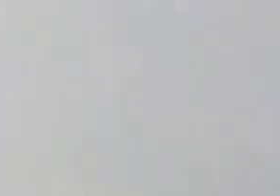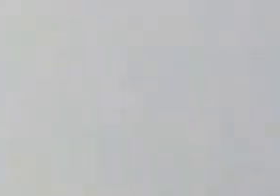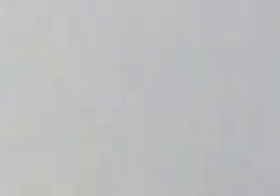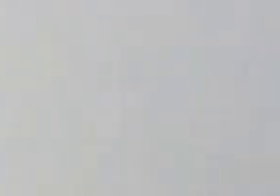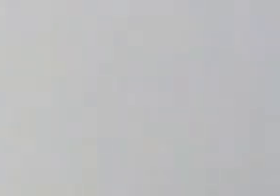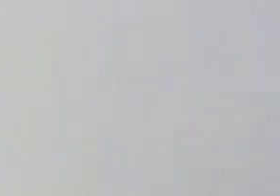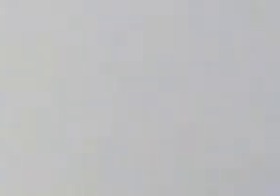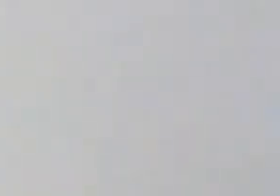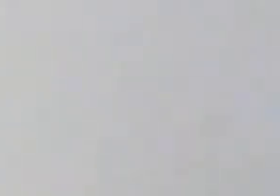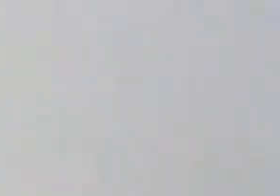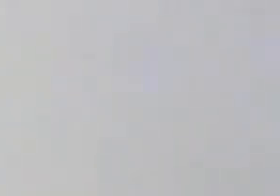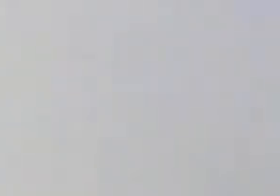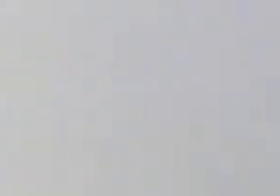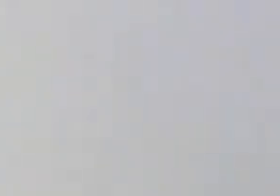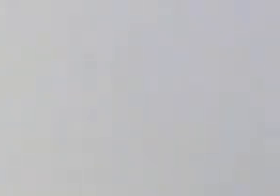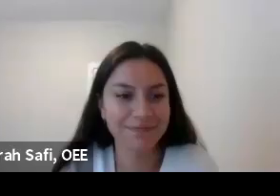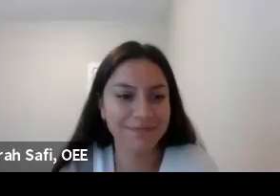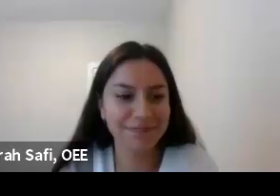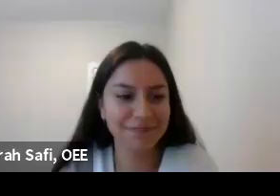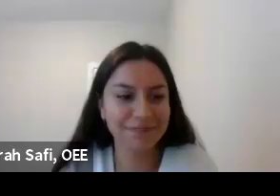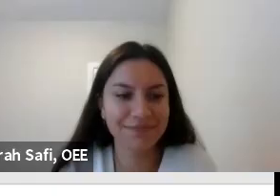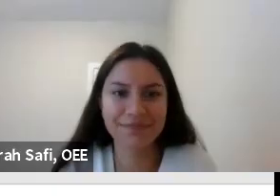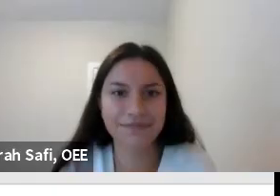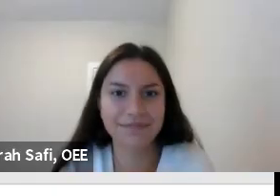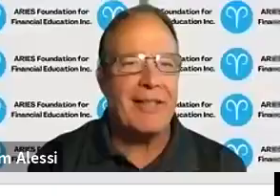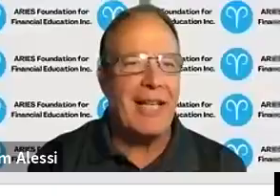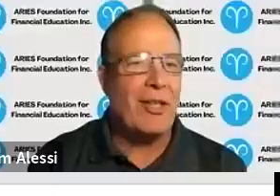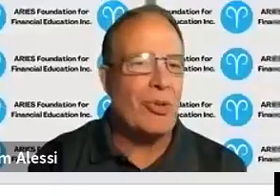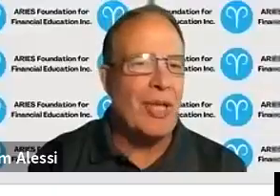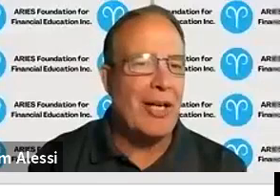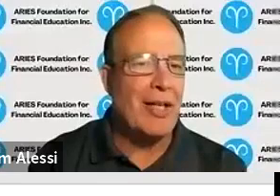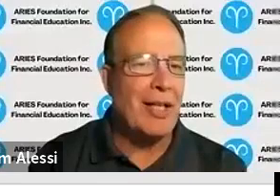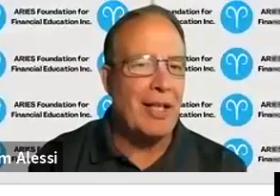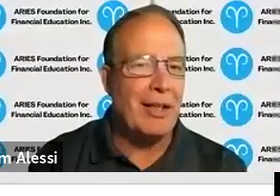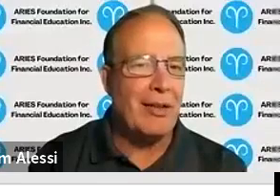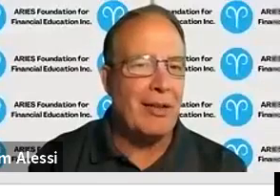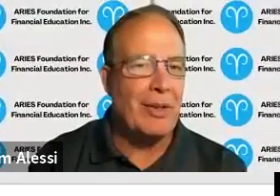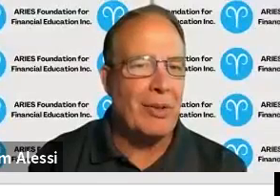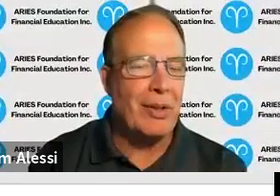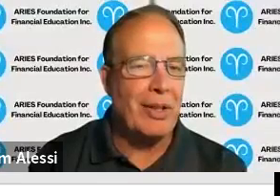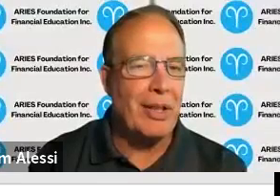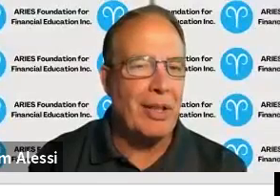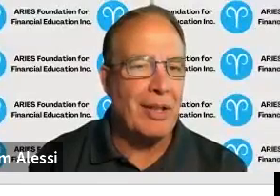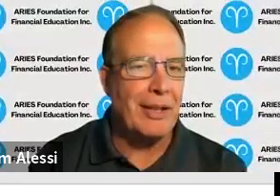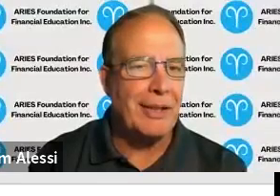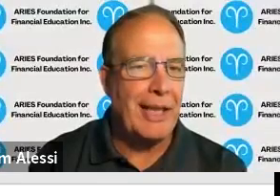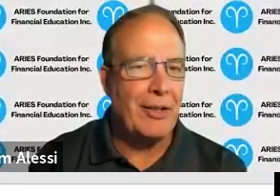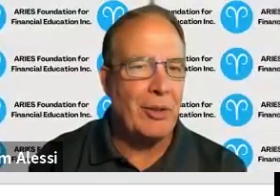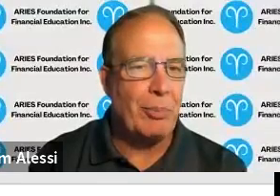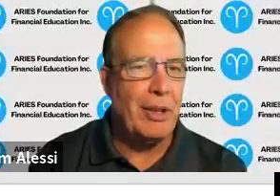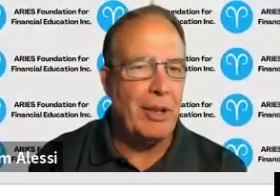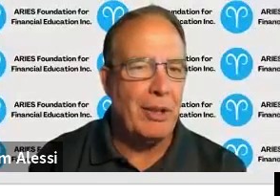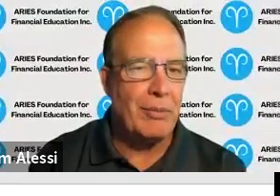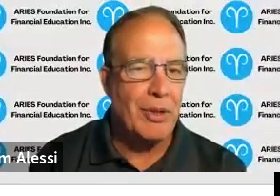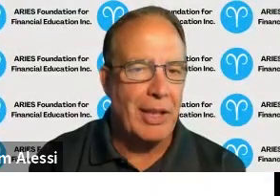introduce yourselves and get started with your presentation. Tremendous. Thank you, Sarah. And we certainly are excited